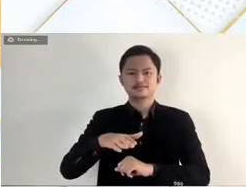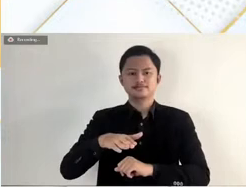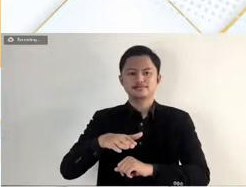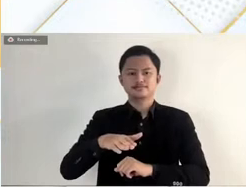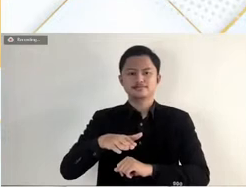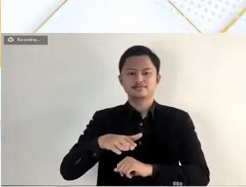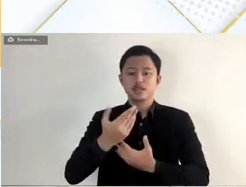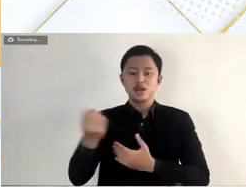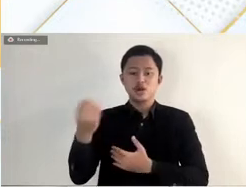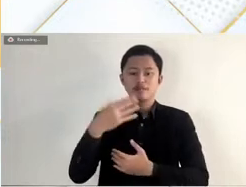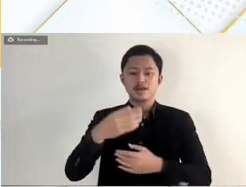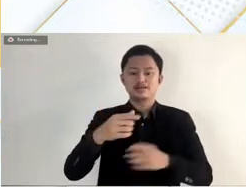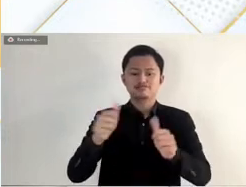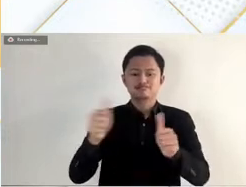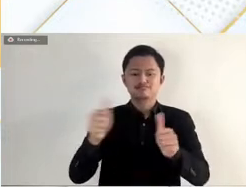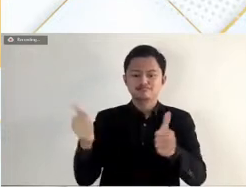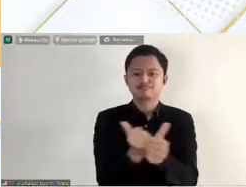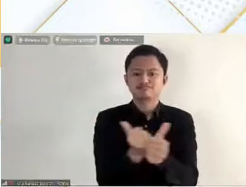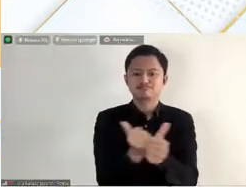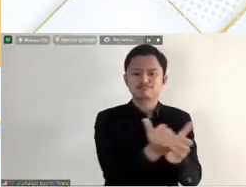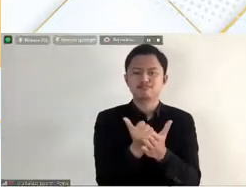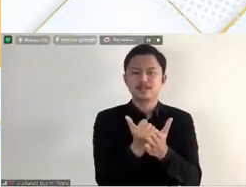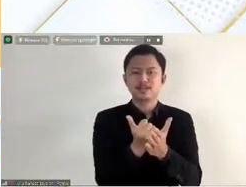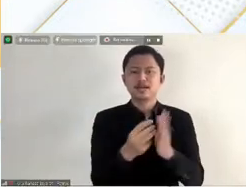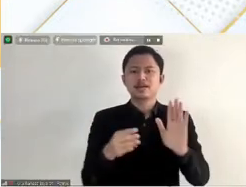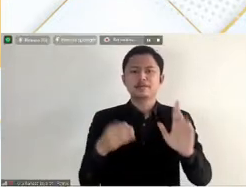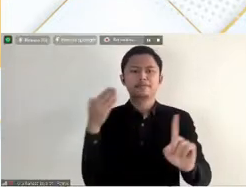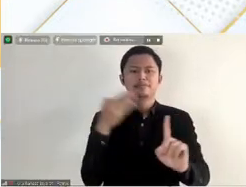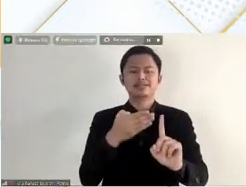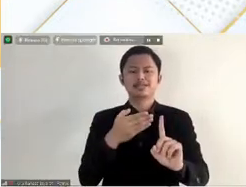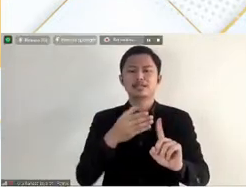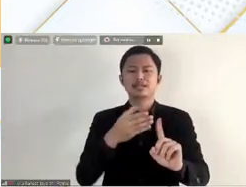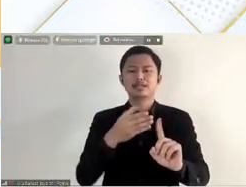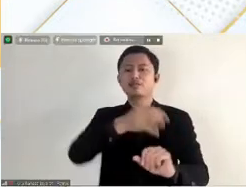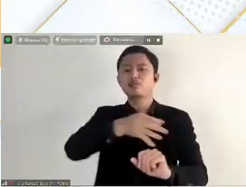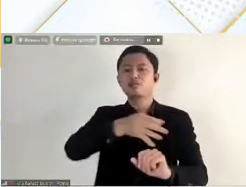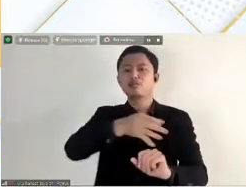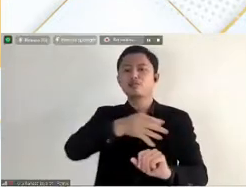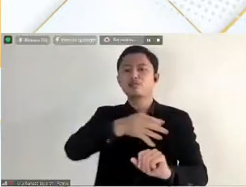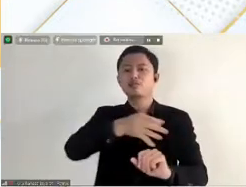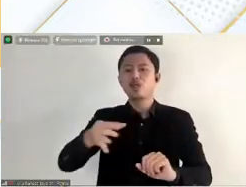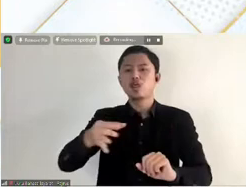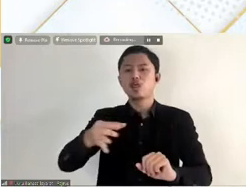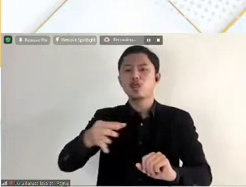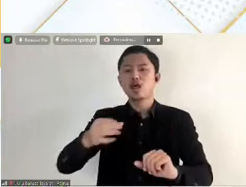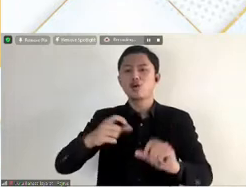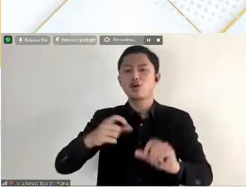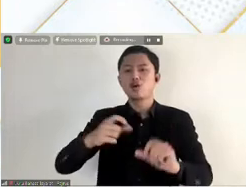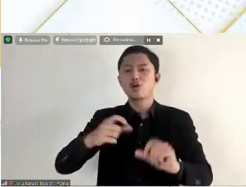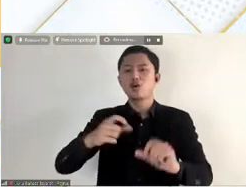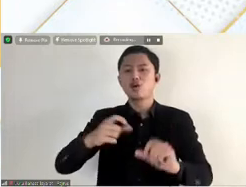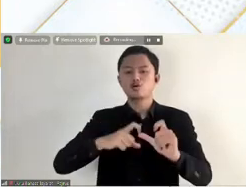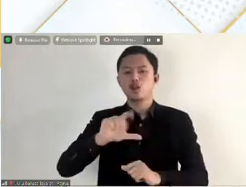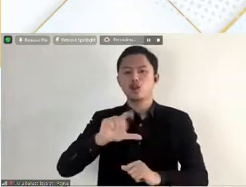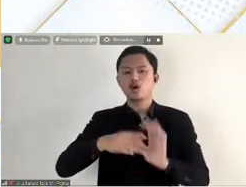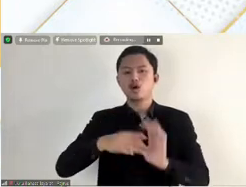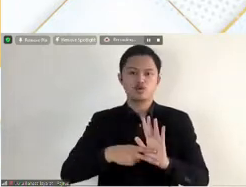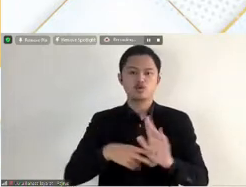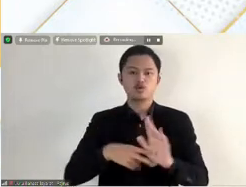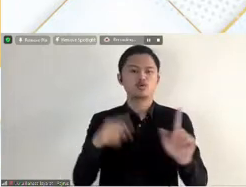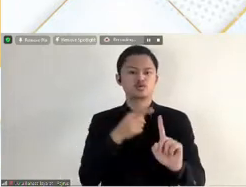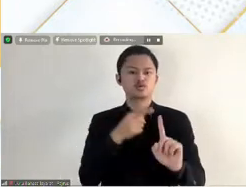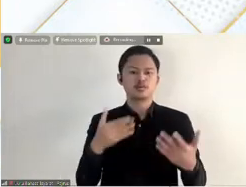Regional Assistance Mission in the Solomon Islands through a peacekeeping and peacebuilding mission, which was